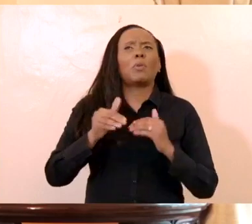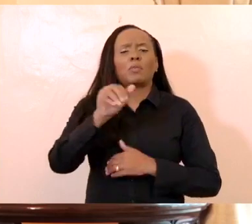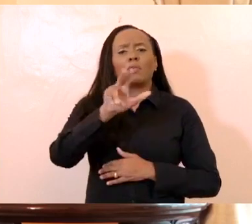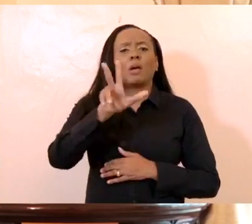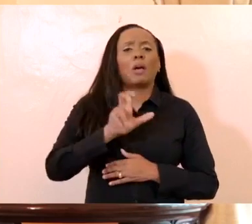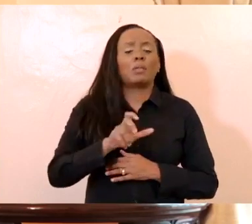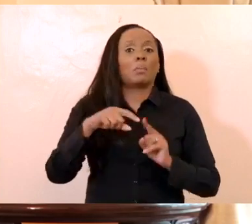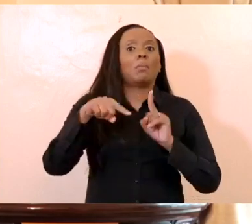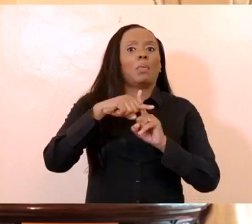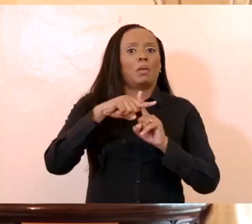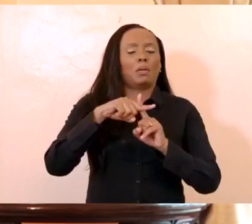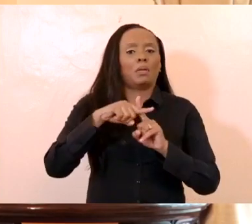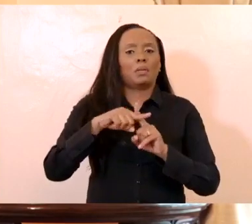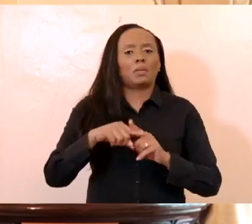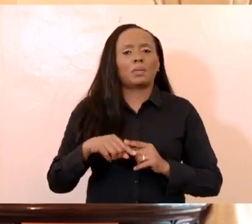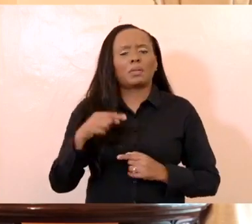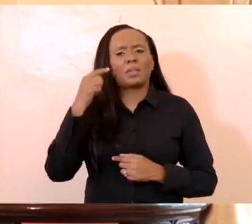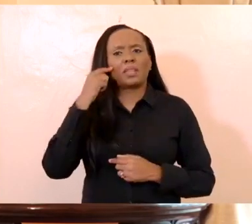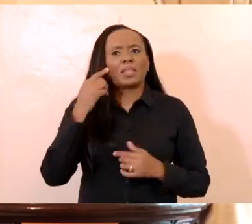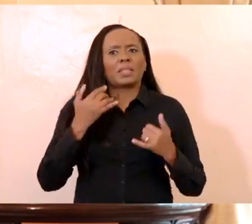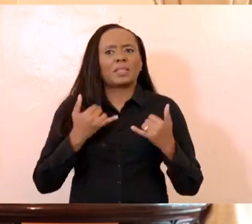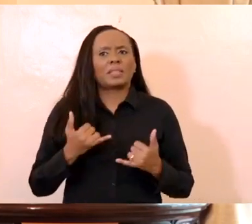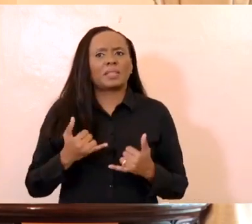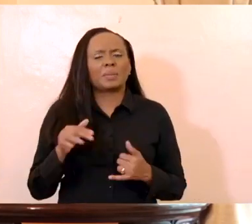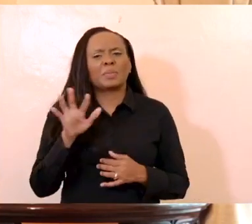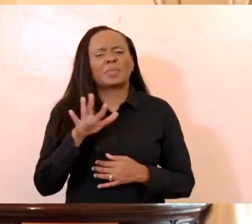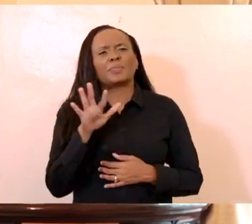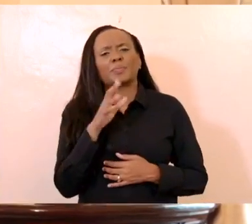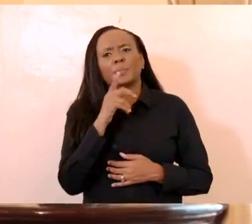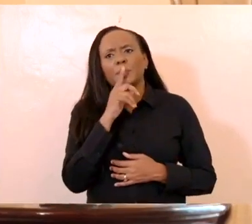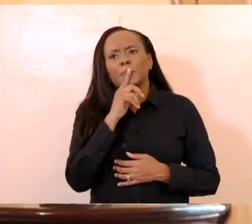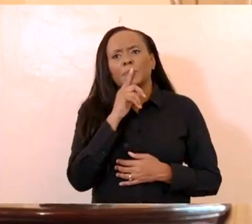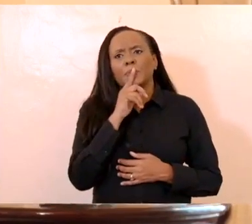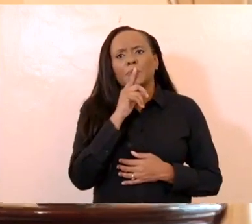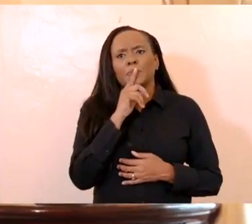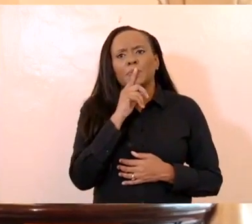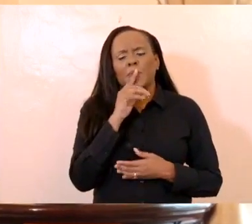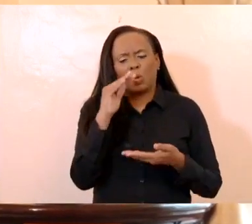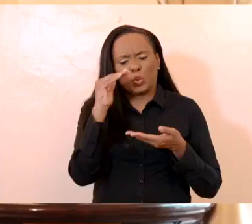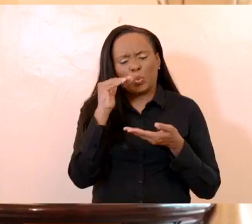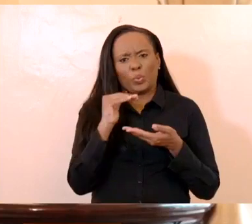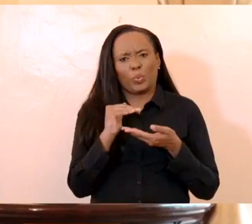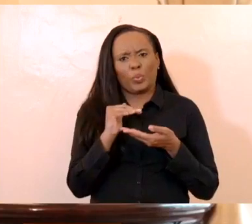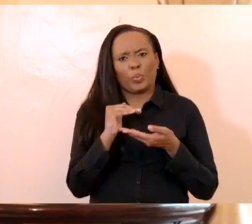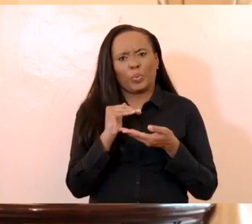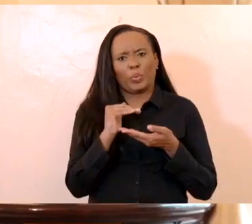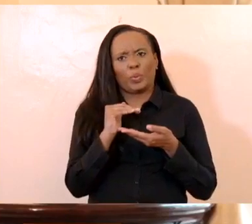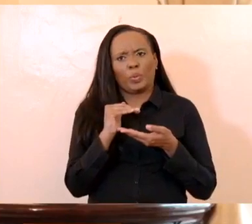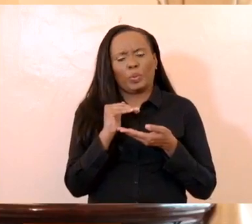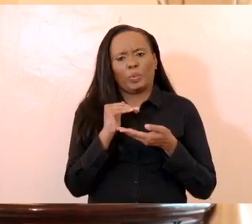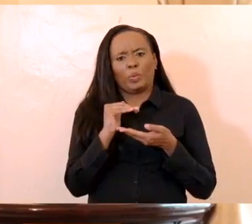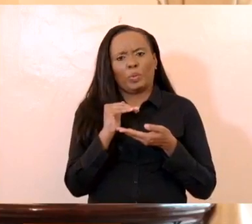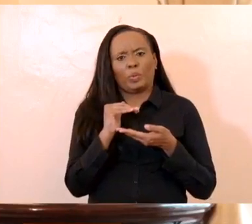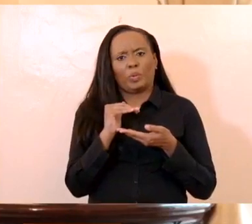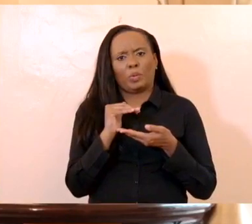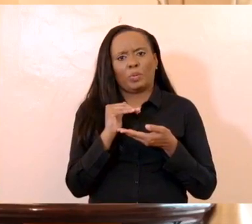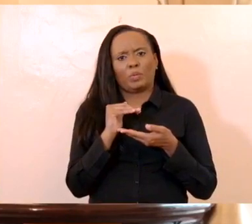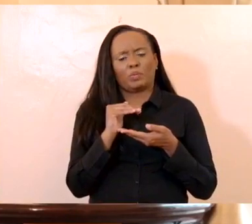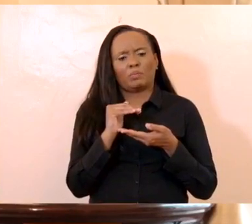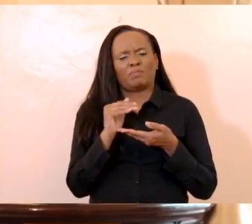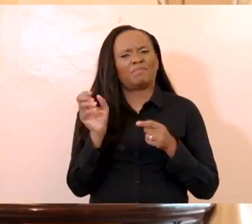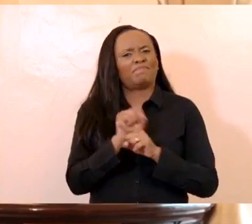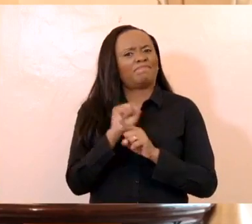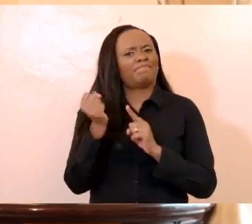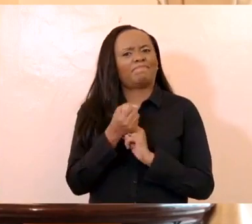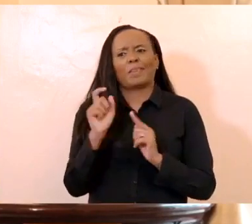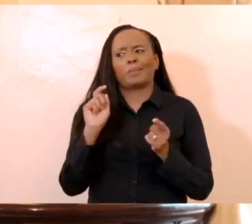in the prison, I think we are now down to a very, very small amount. It just shows how fluid the situation is.